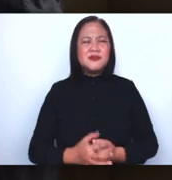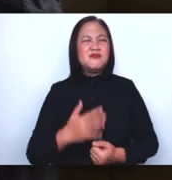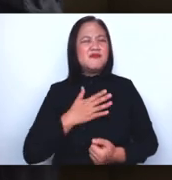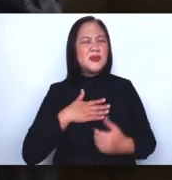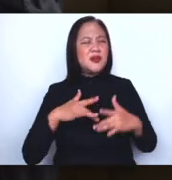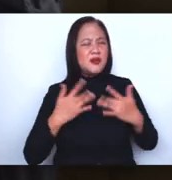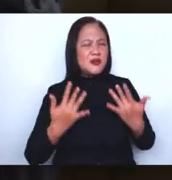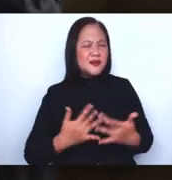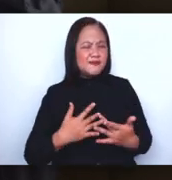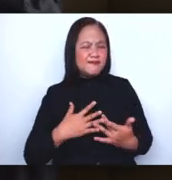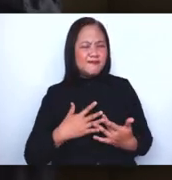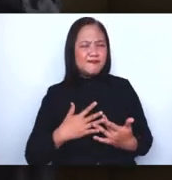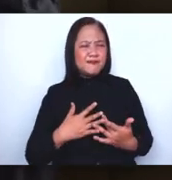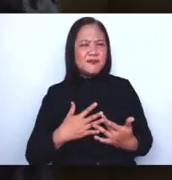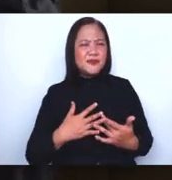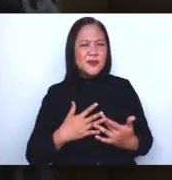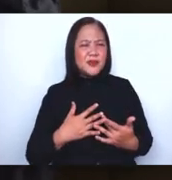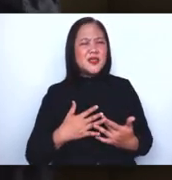My heart